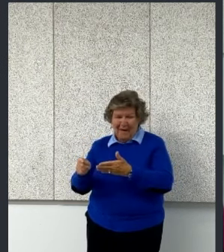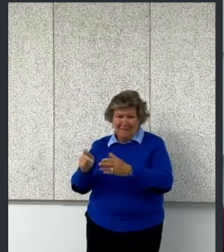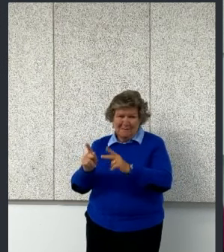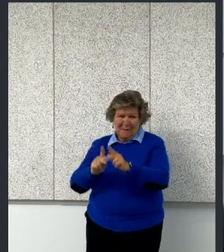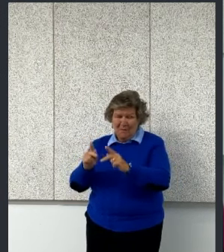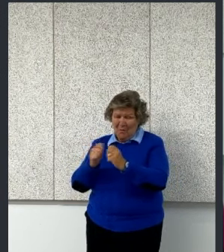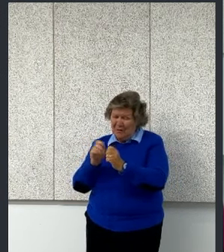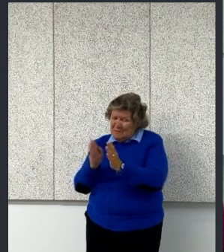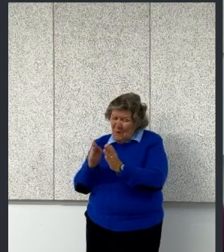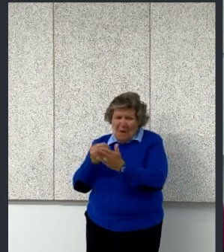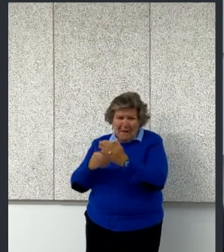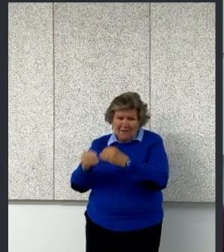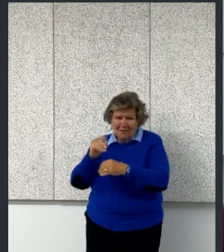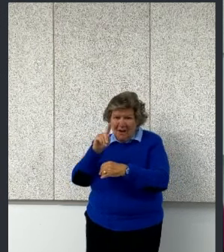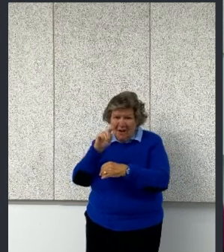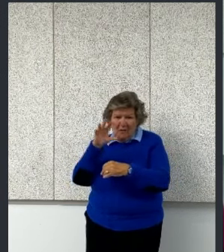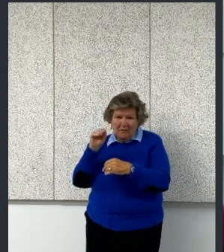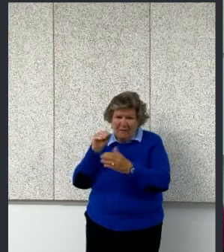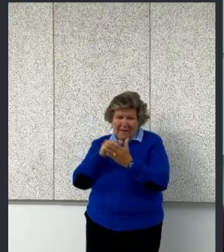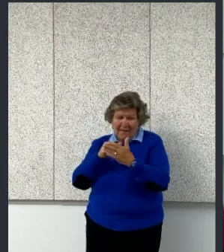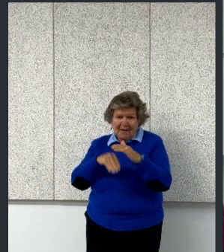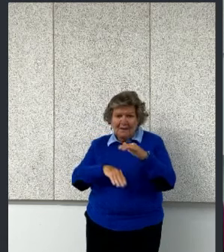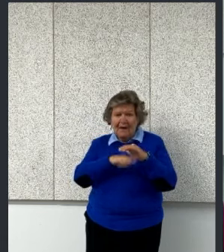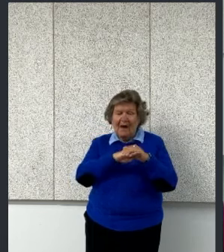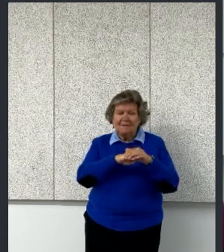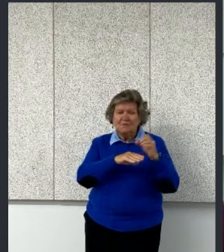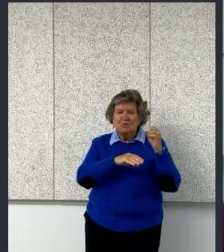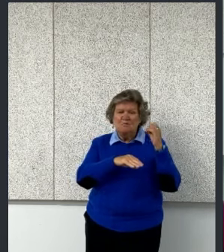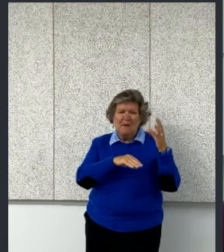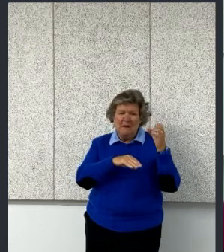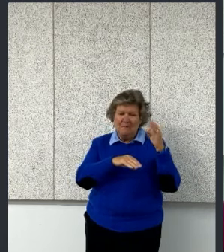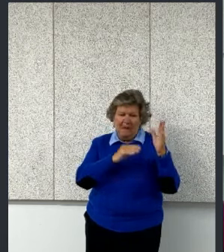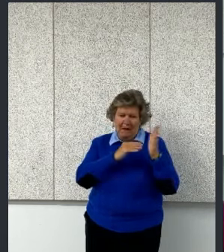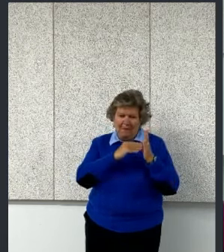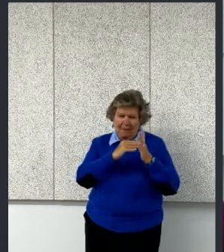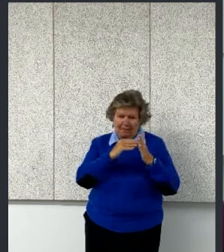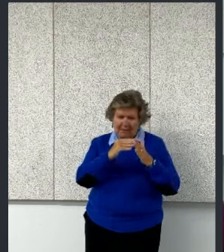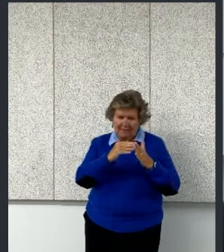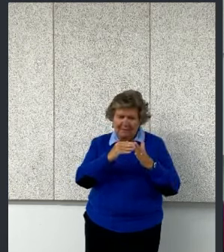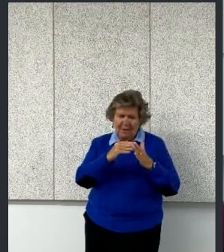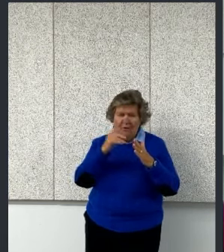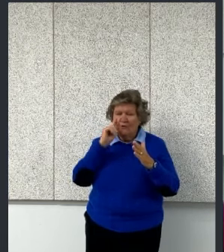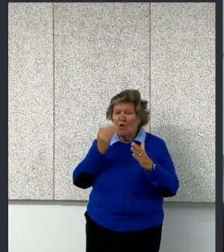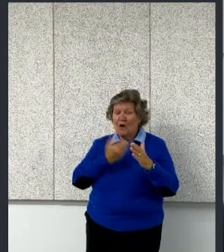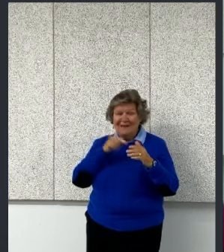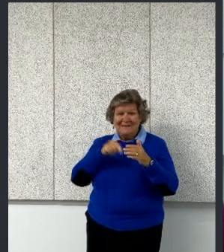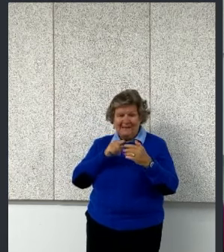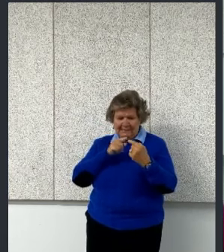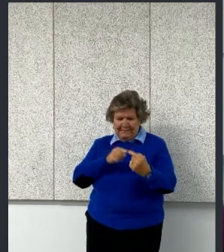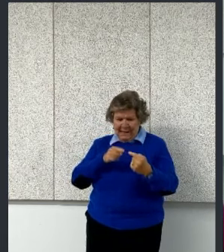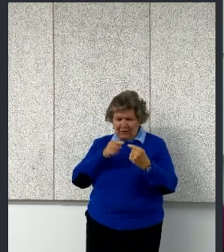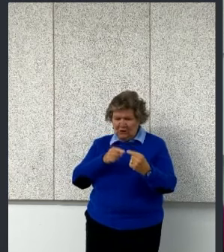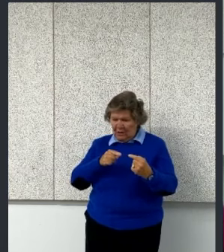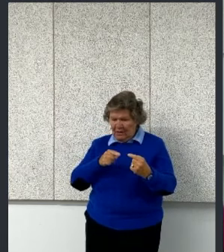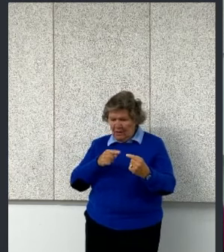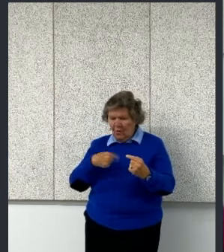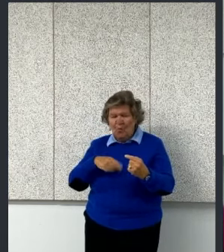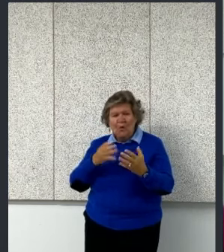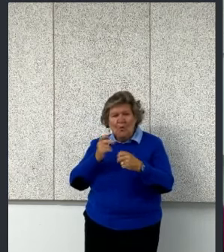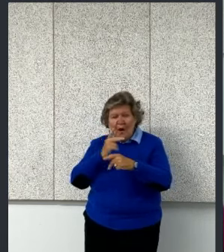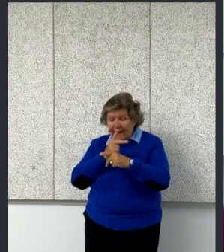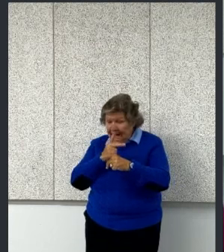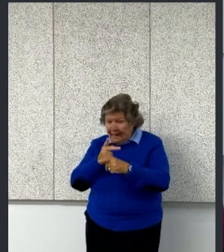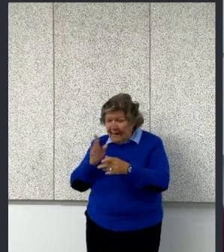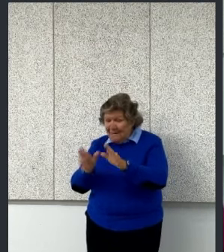$150,000 up to, you know, tens and tens of millions. So it, for us, this tension of wanting to keep